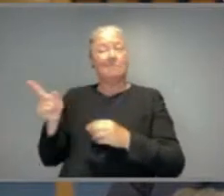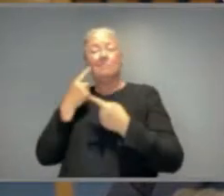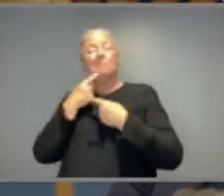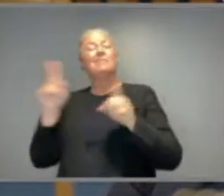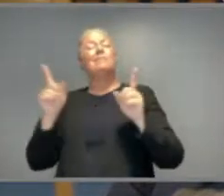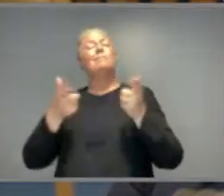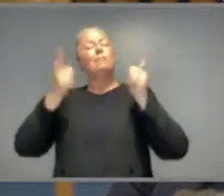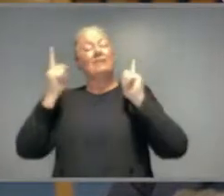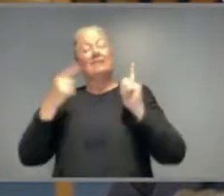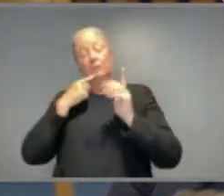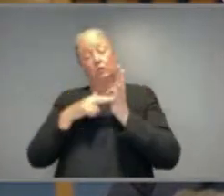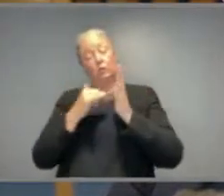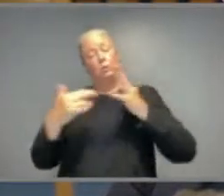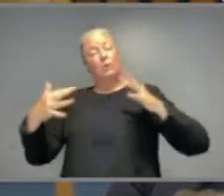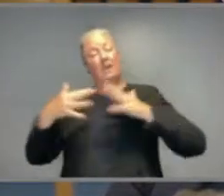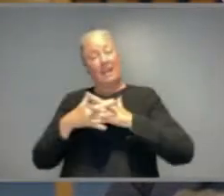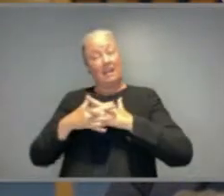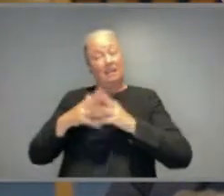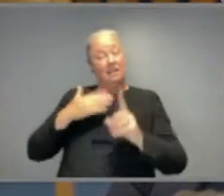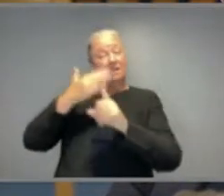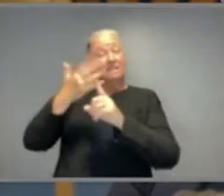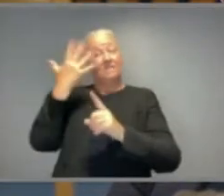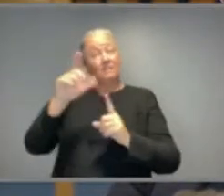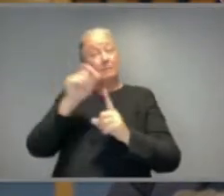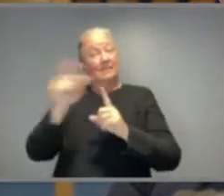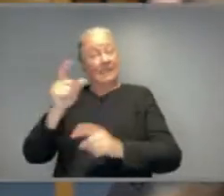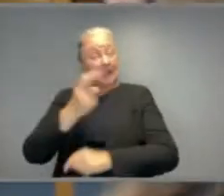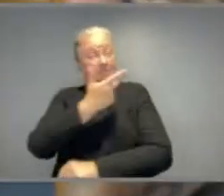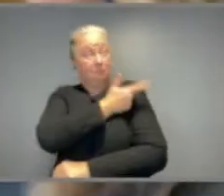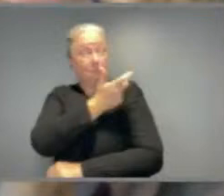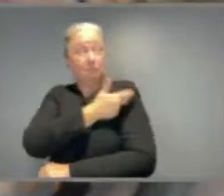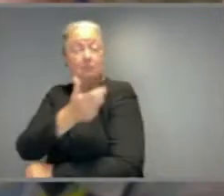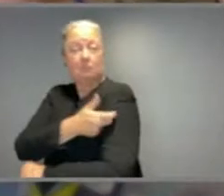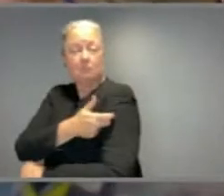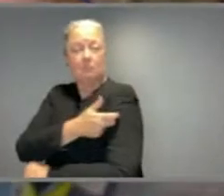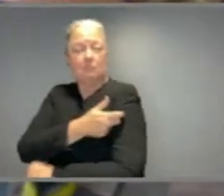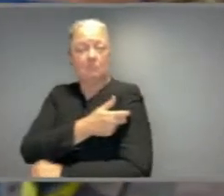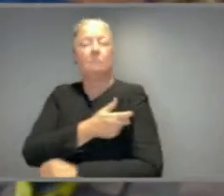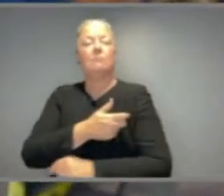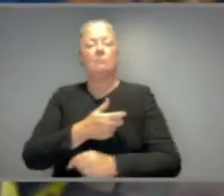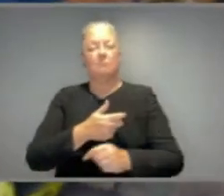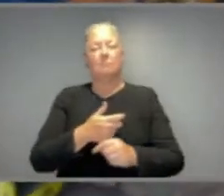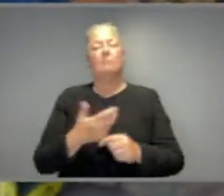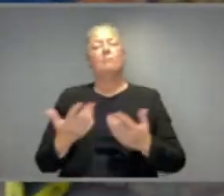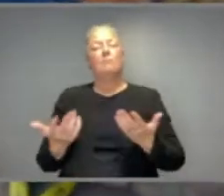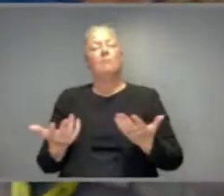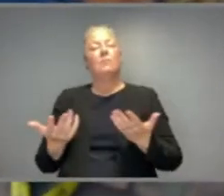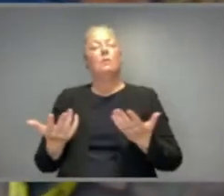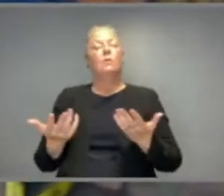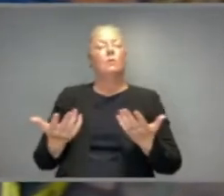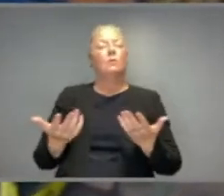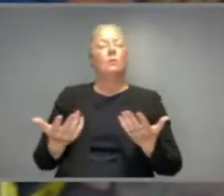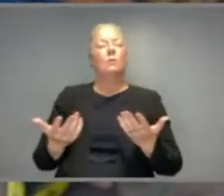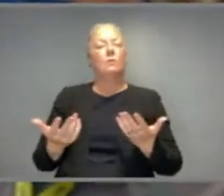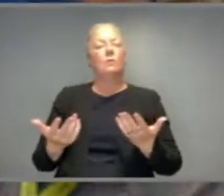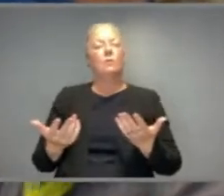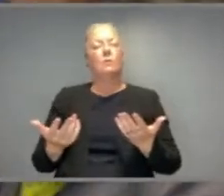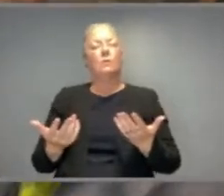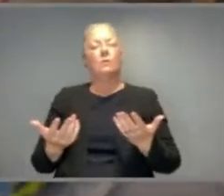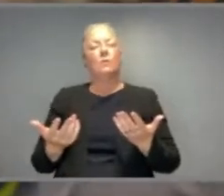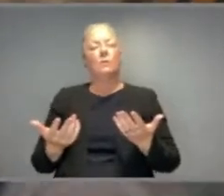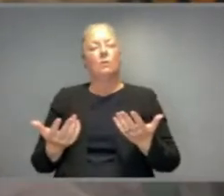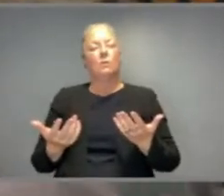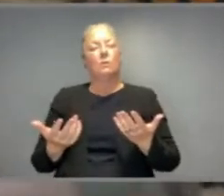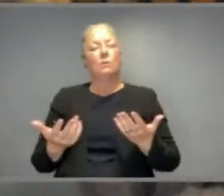South Wales gets to 50% vaccination rate, there might be a bit brighter future after the next couple of weeks, that's